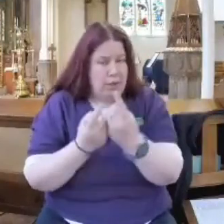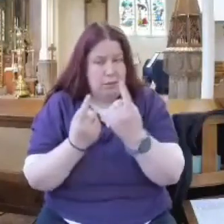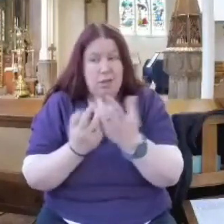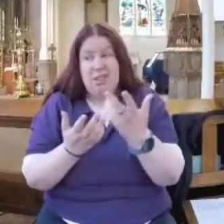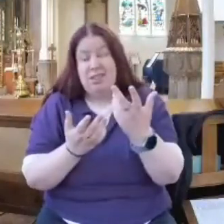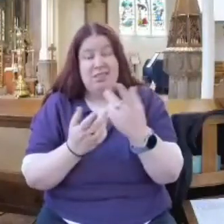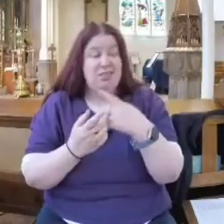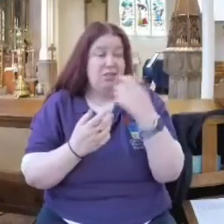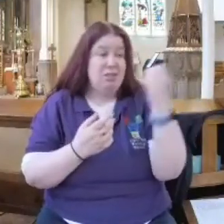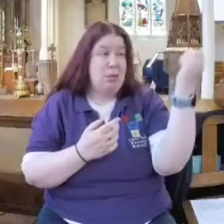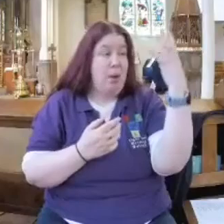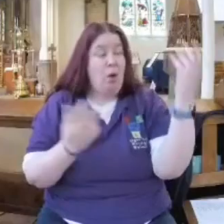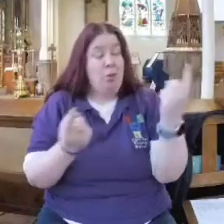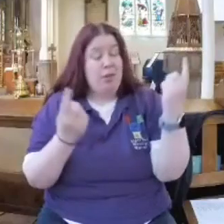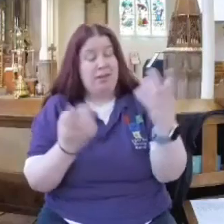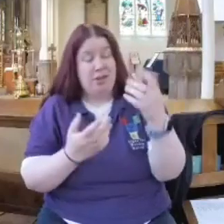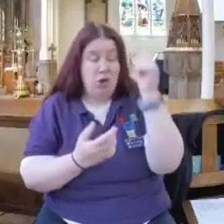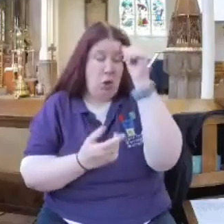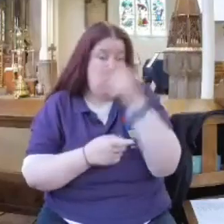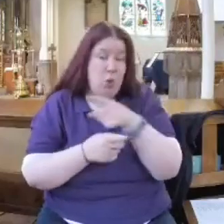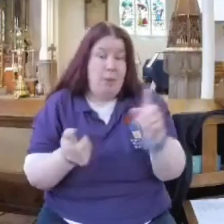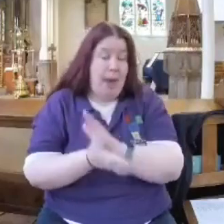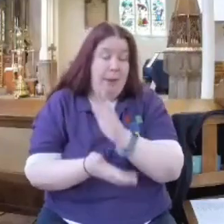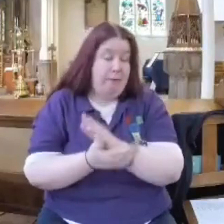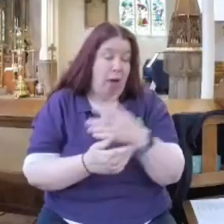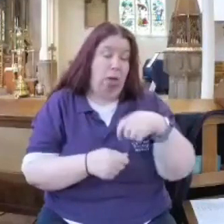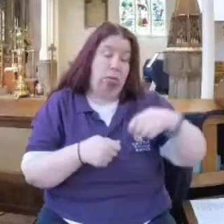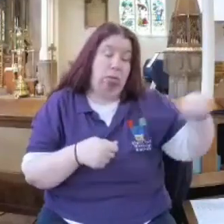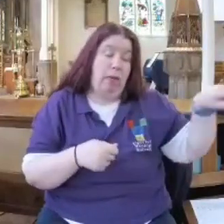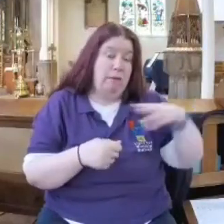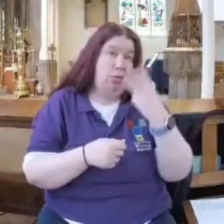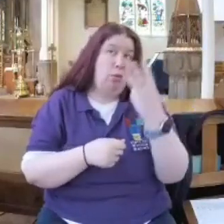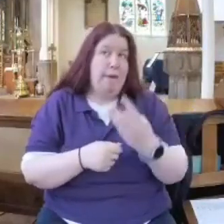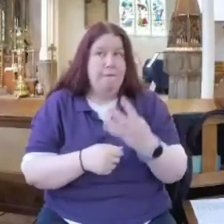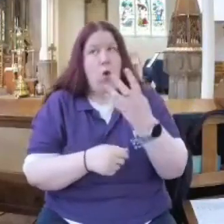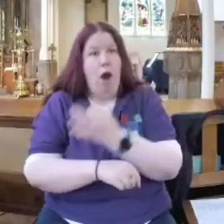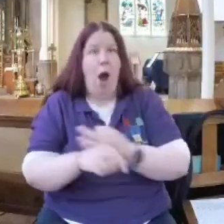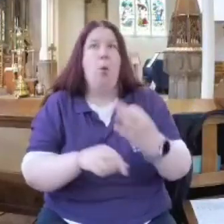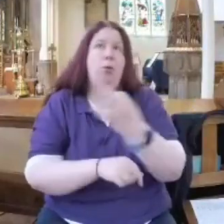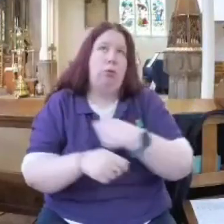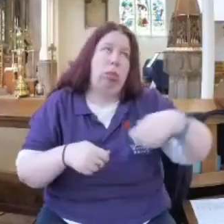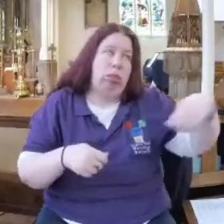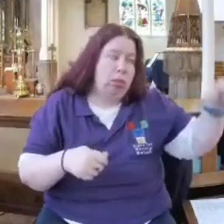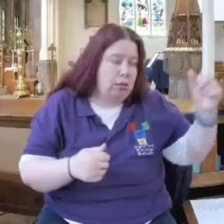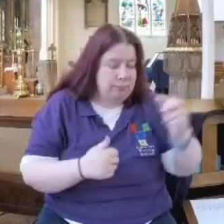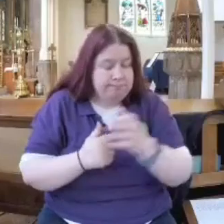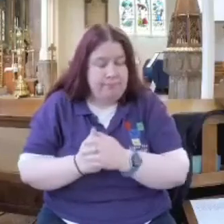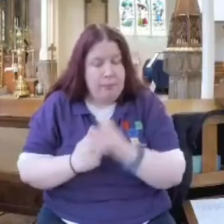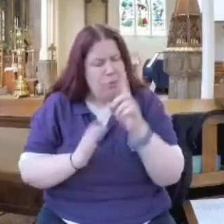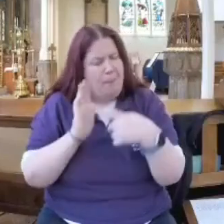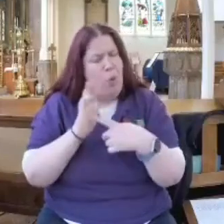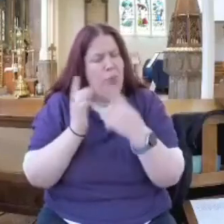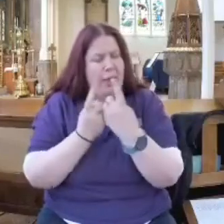no one was going to thank me for speaking for 3 or 4 hours. The important thing to take away is this. It's